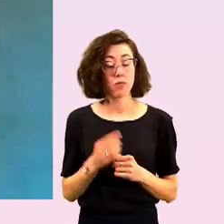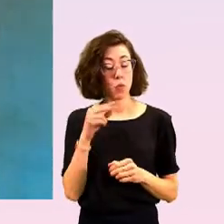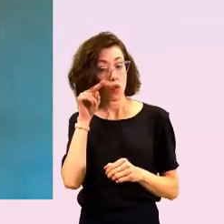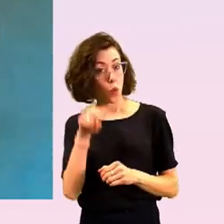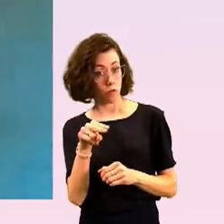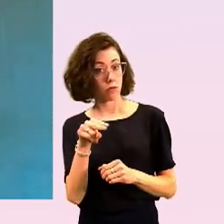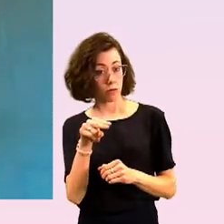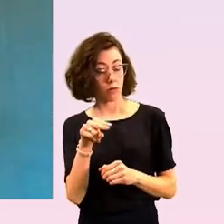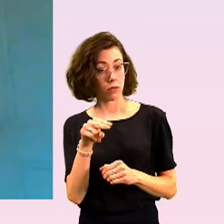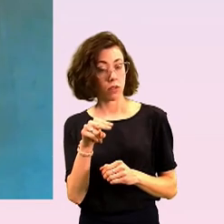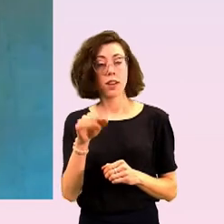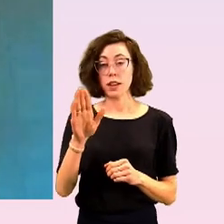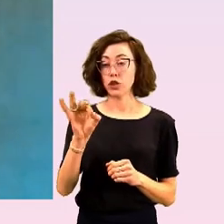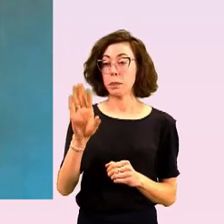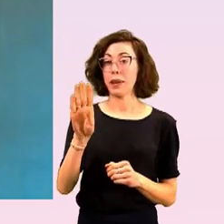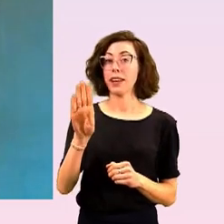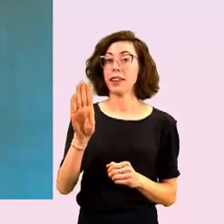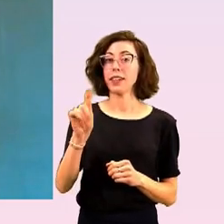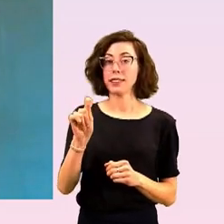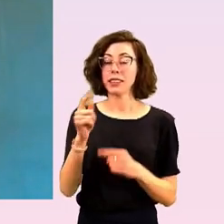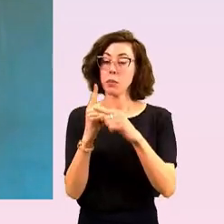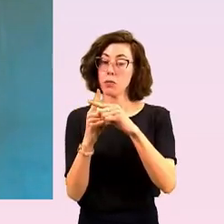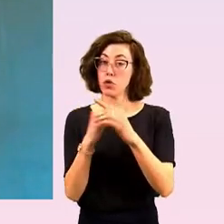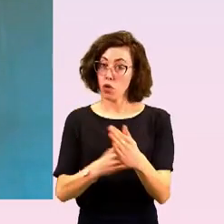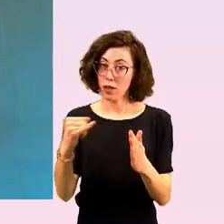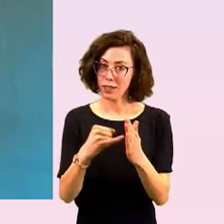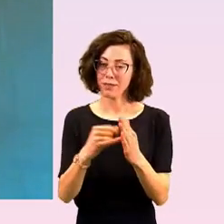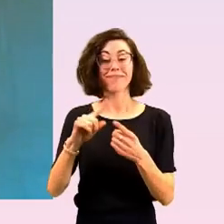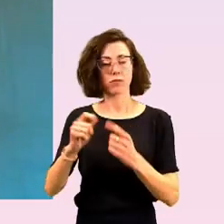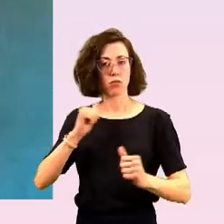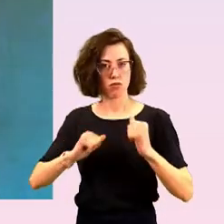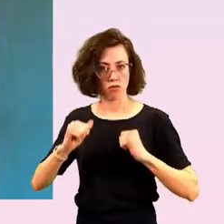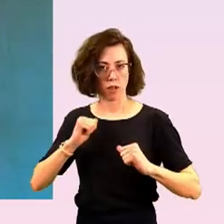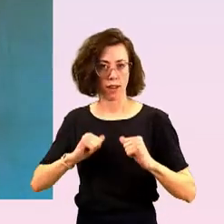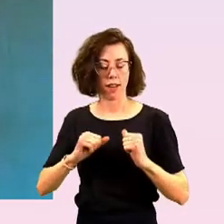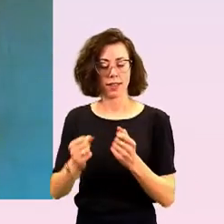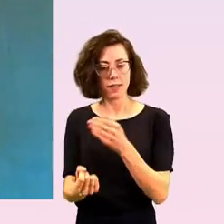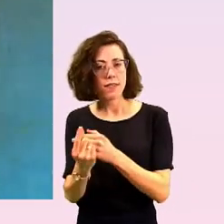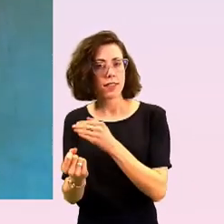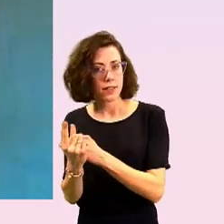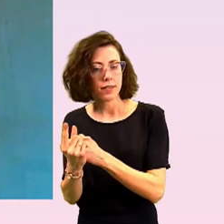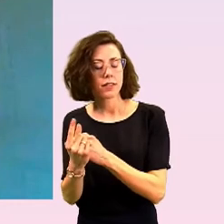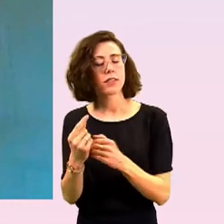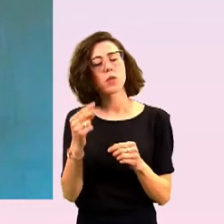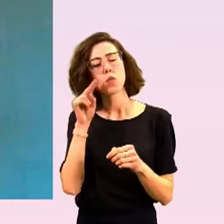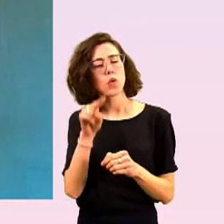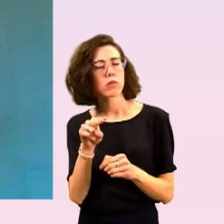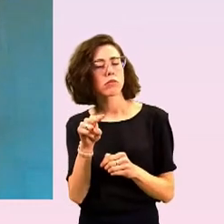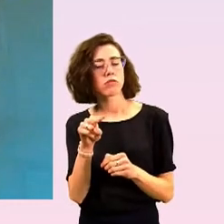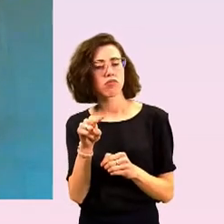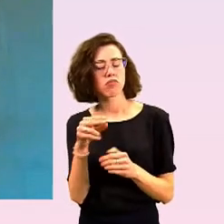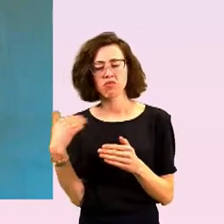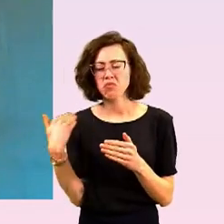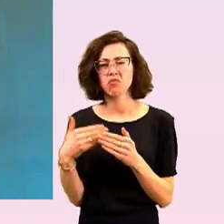LGBT plus organizations, and especially Pride events and staff networks over the last few years, is that so much